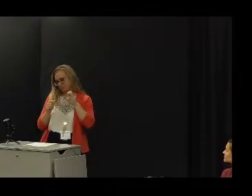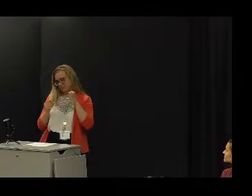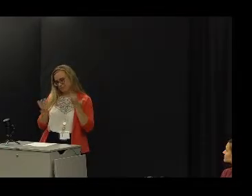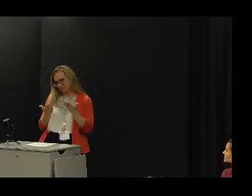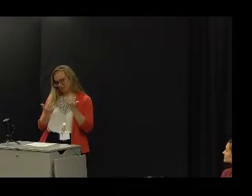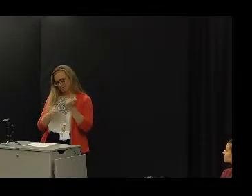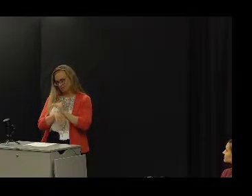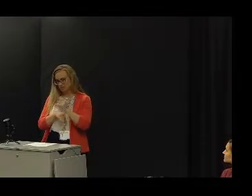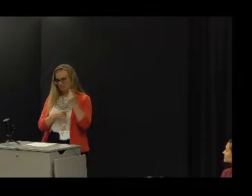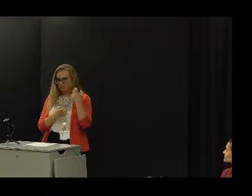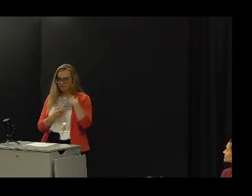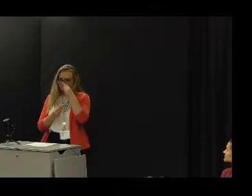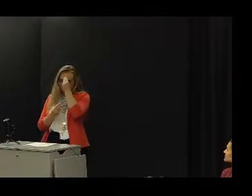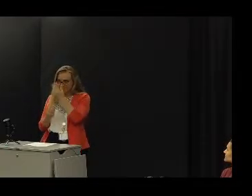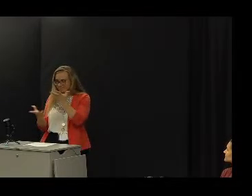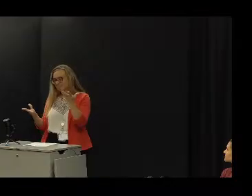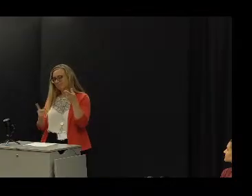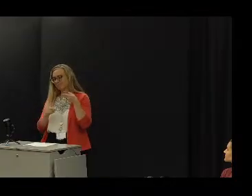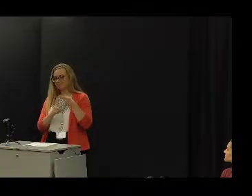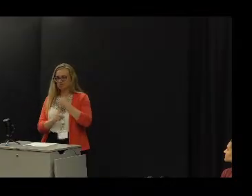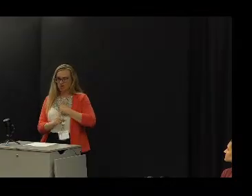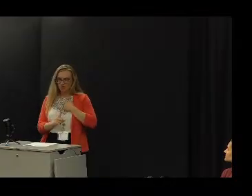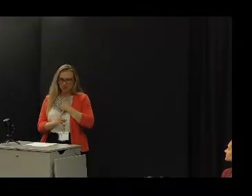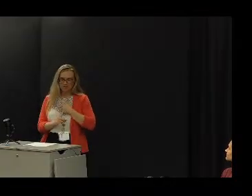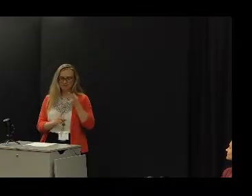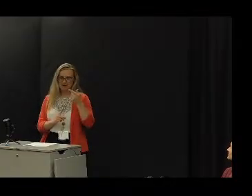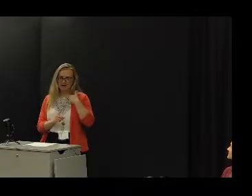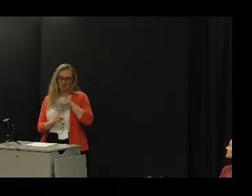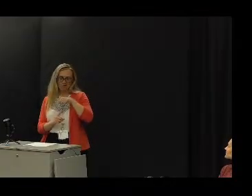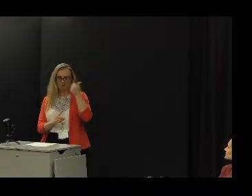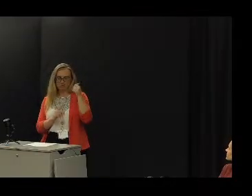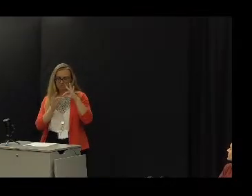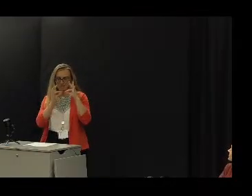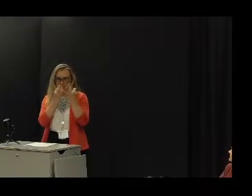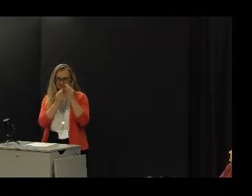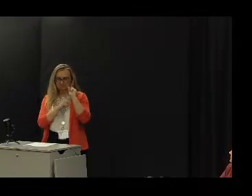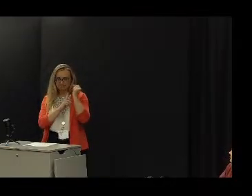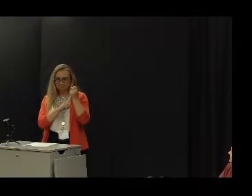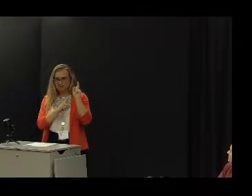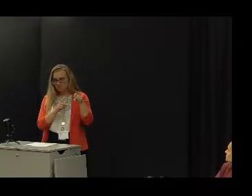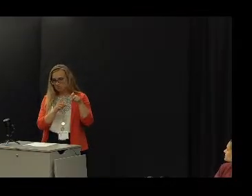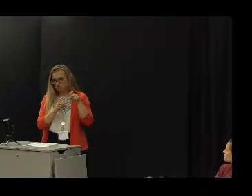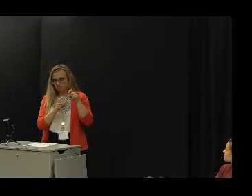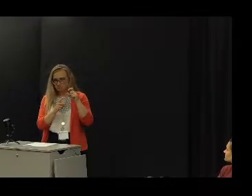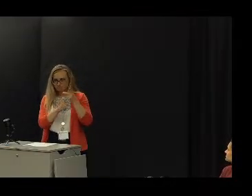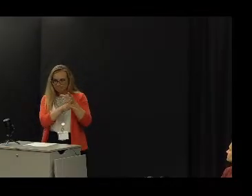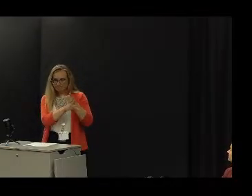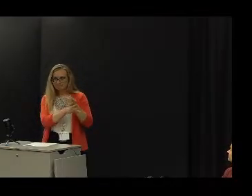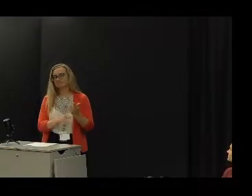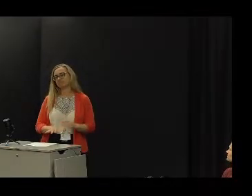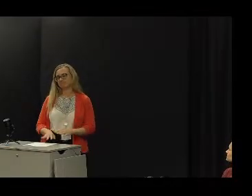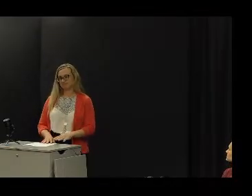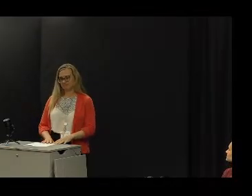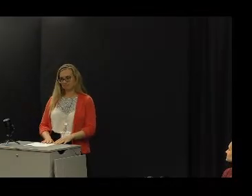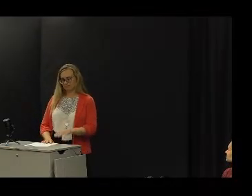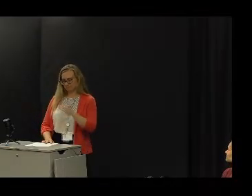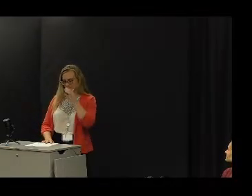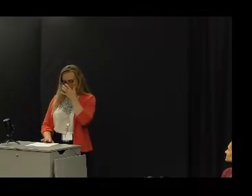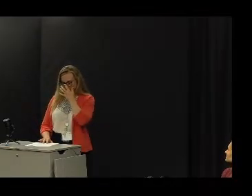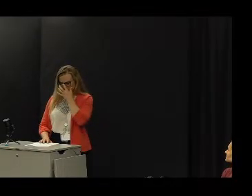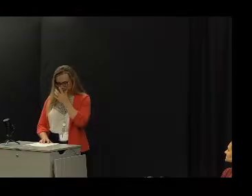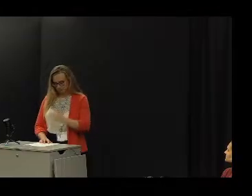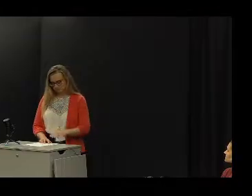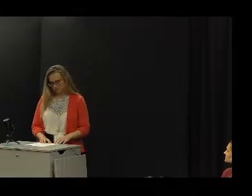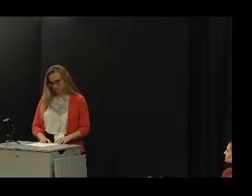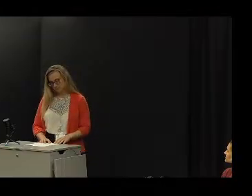place of Shannon Sparkman. She wasn't able to make it tonight, but she wanted to extend her apologies. She had a family situation that she needed to